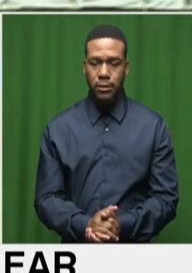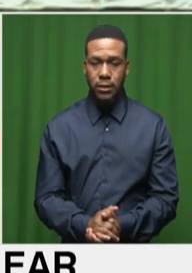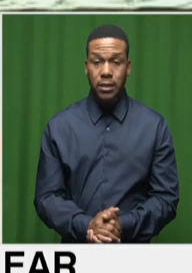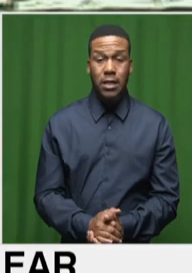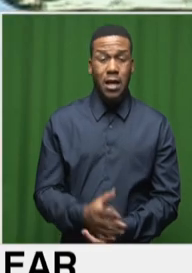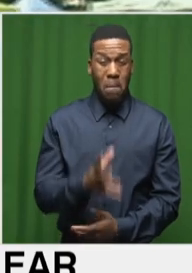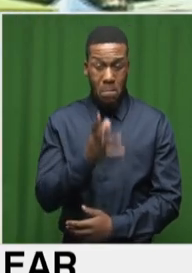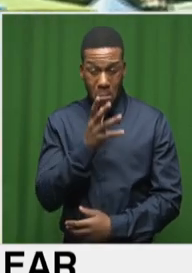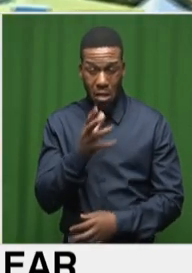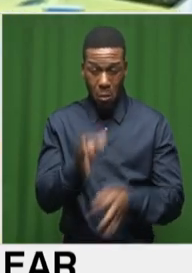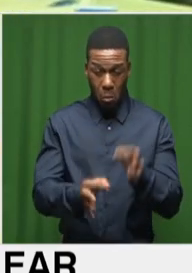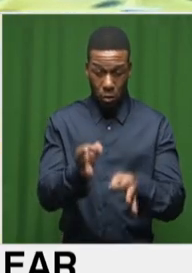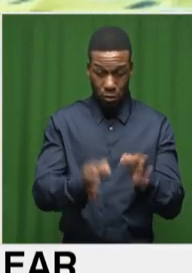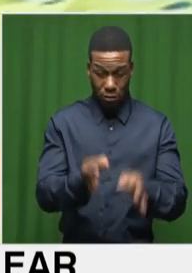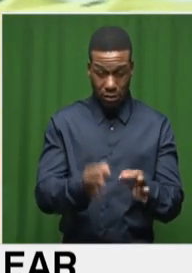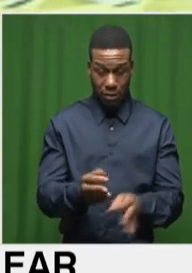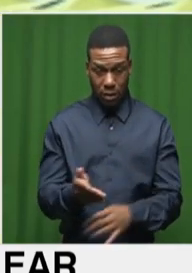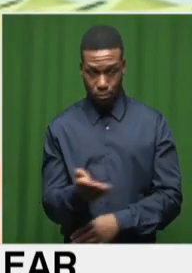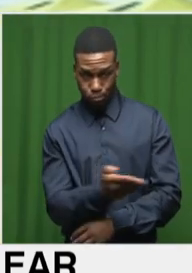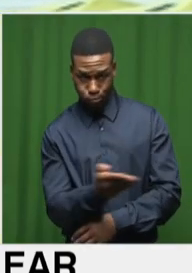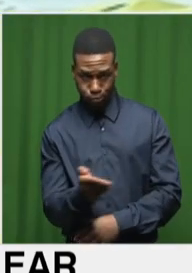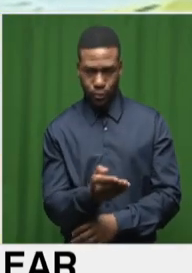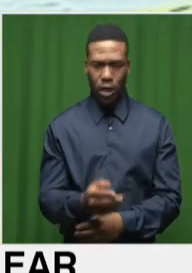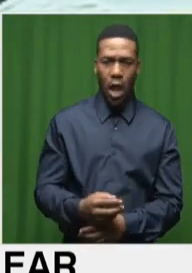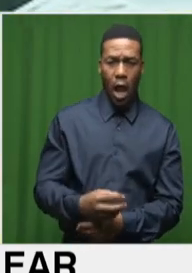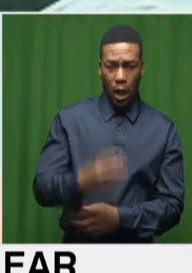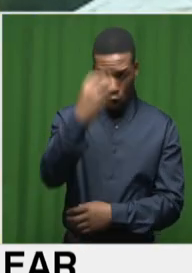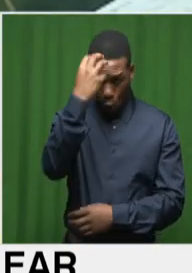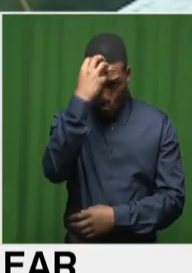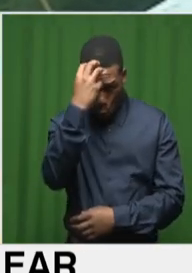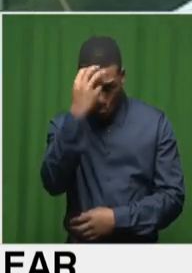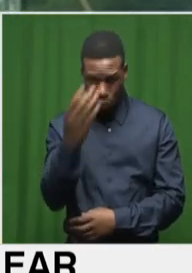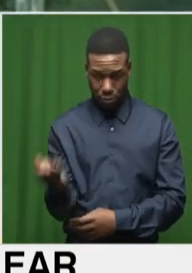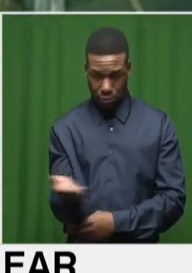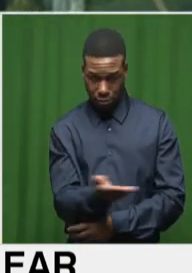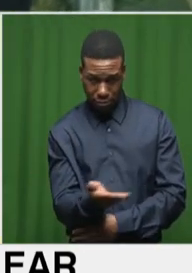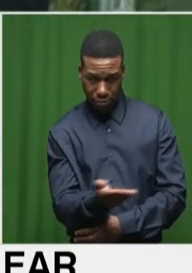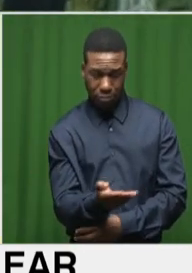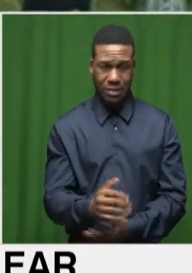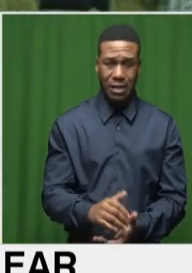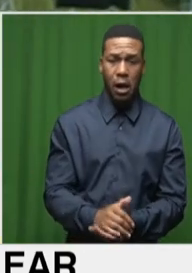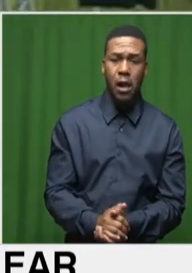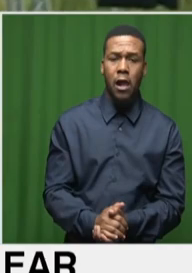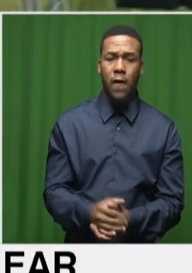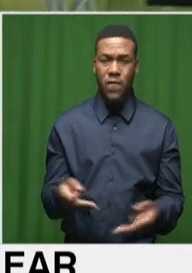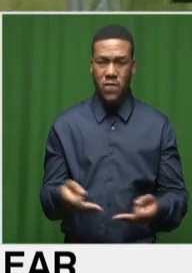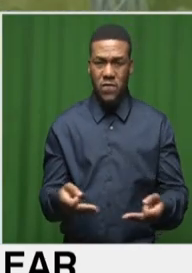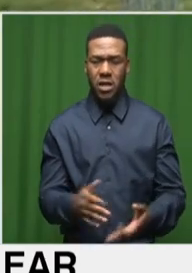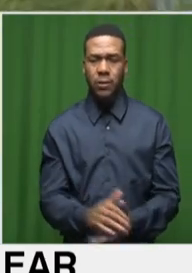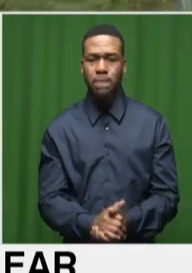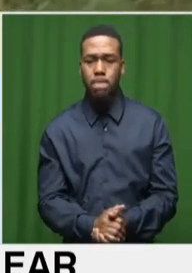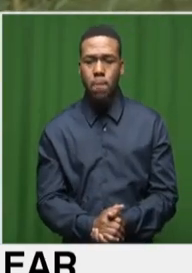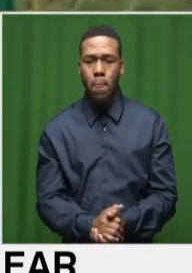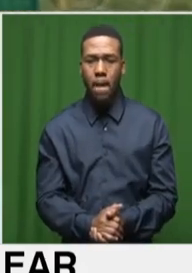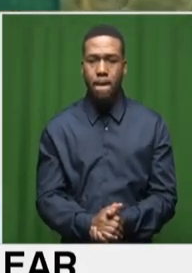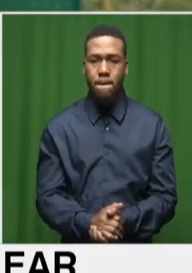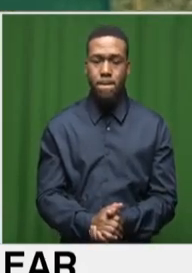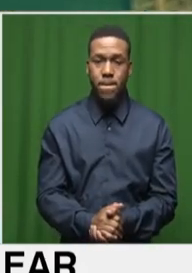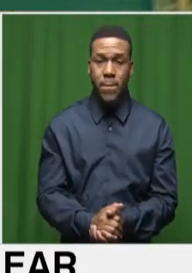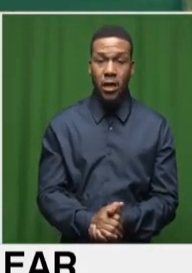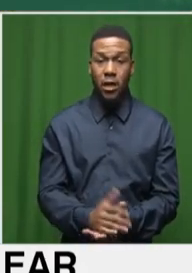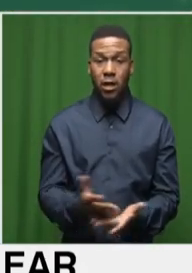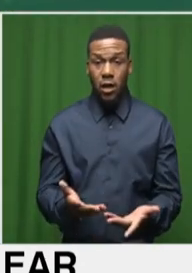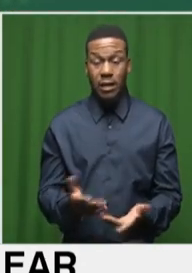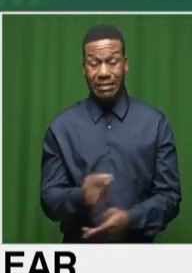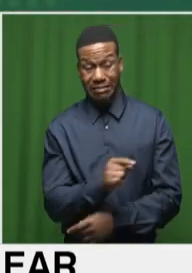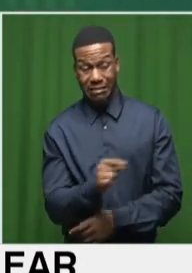lot of politicians also, and local chiefs as well, that are part of this particular funeral here. You know, something that they're